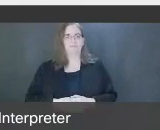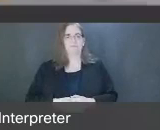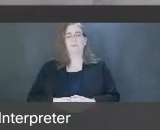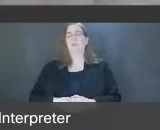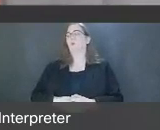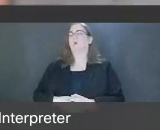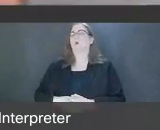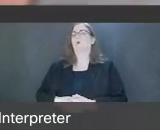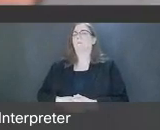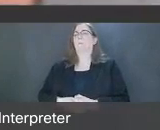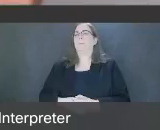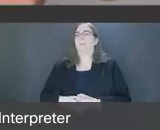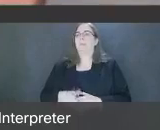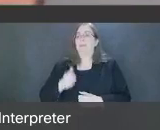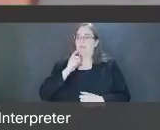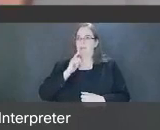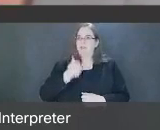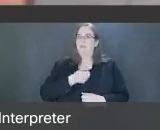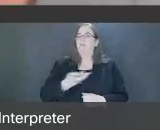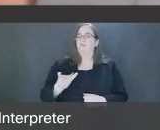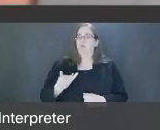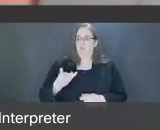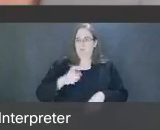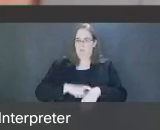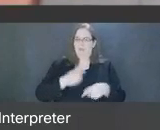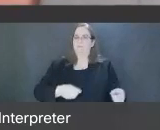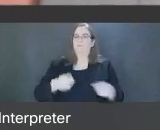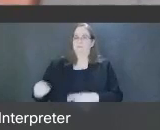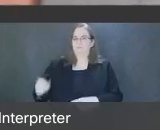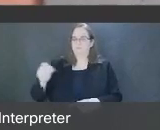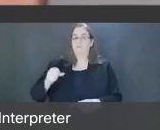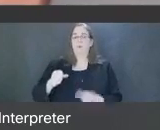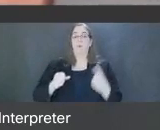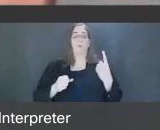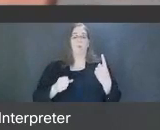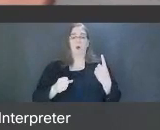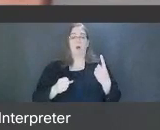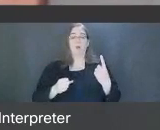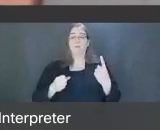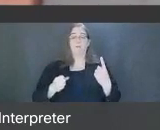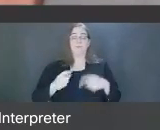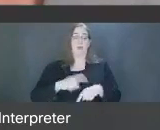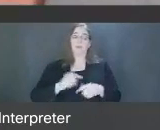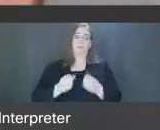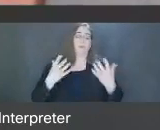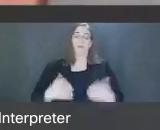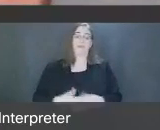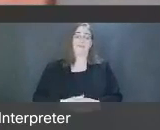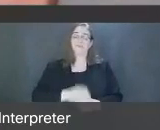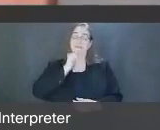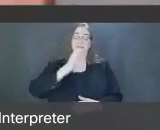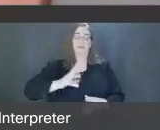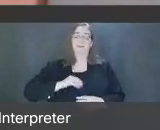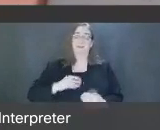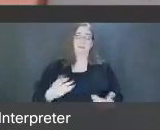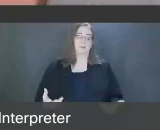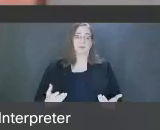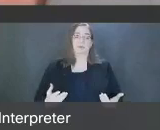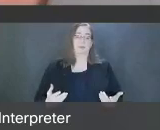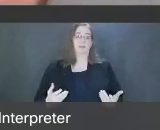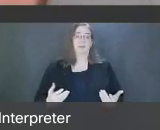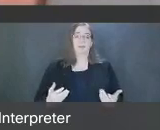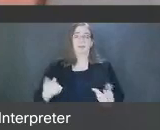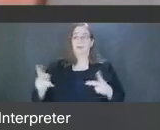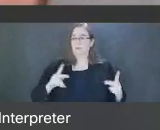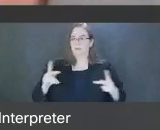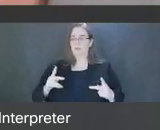Well, there's been a handful of incidents, but one incident is one too many. It's just unacceptable that people